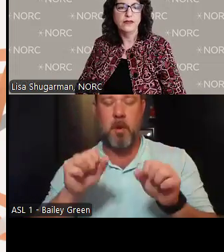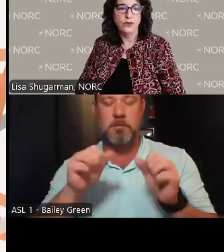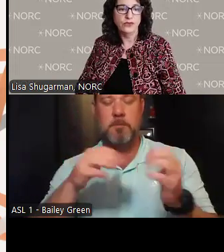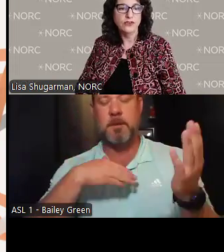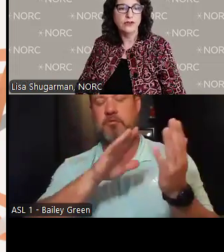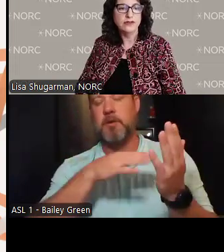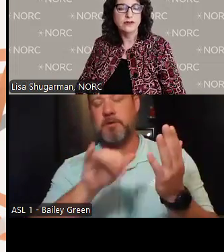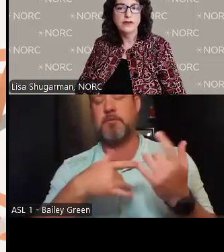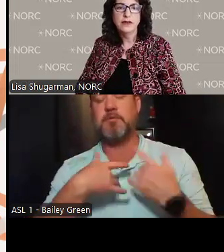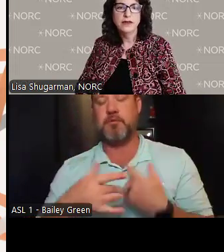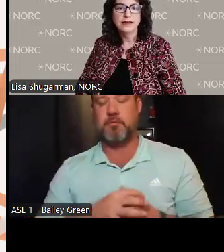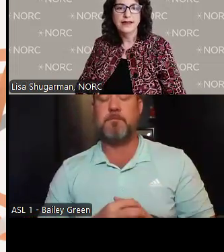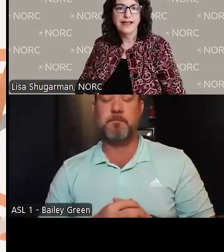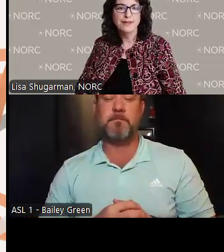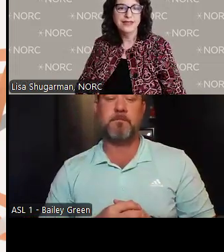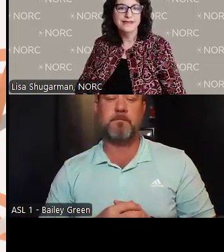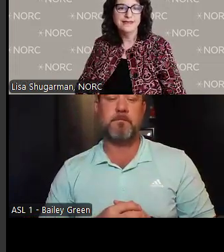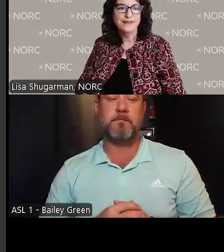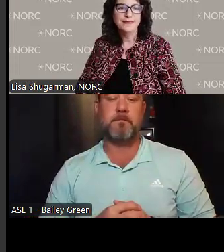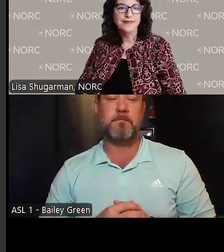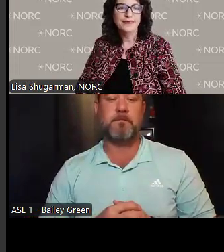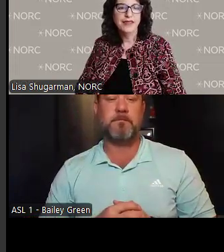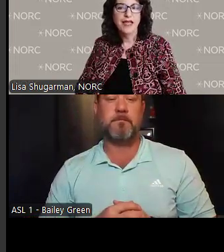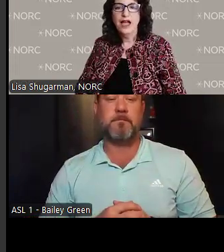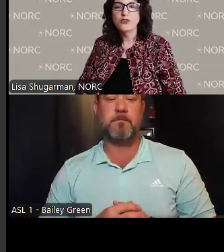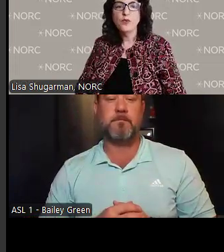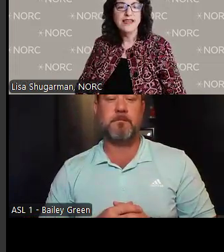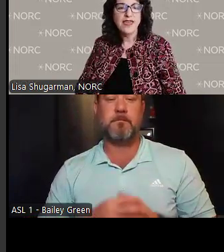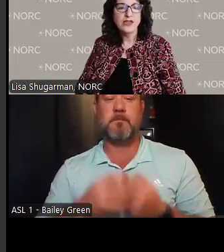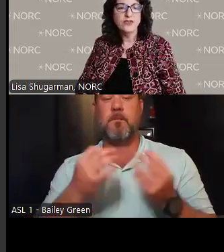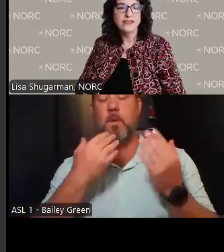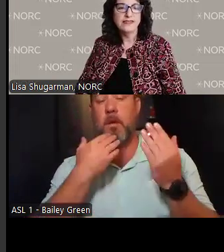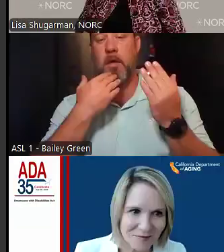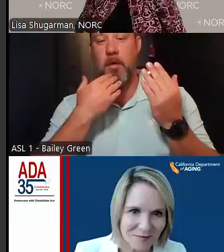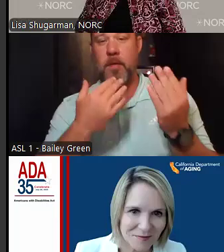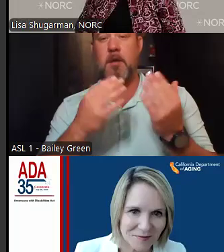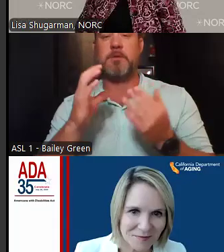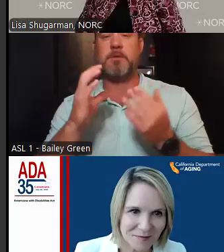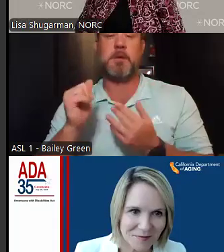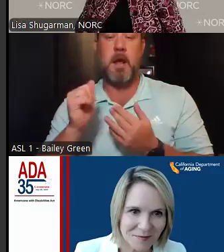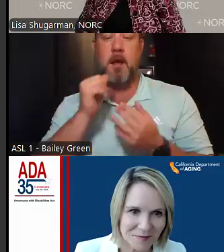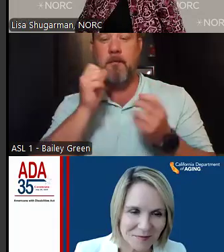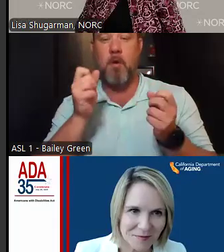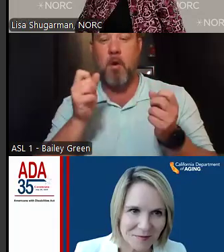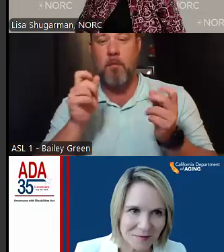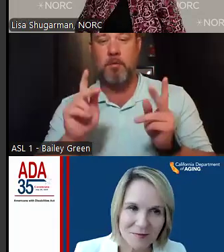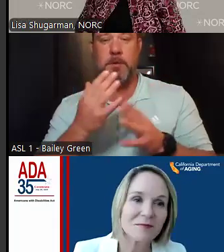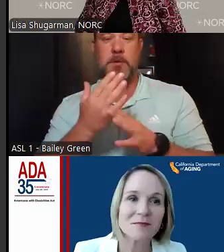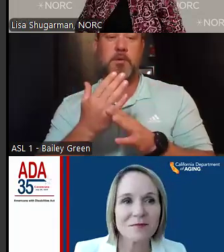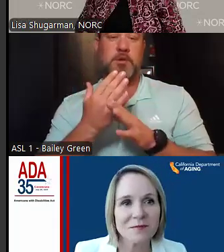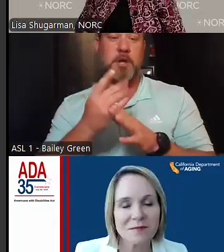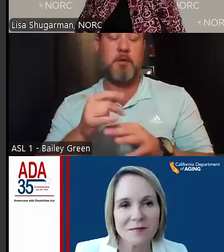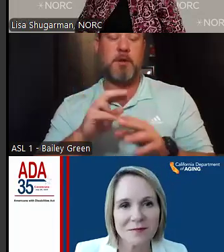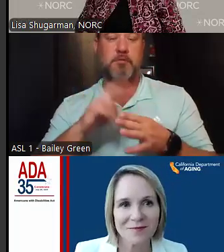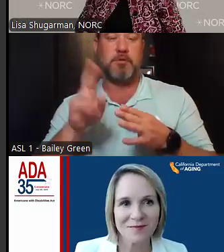address those concerns. Next slide, please. I just want to say thank you to CDA for the opportunity to share these